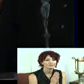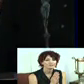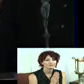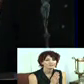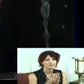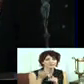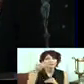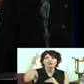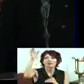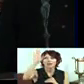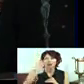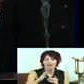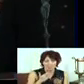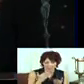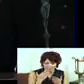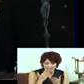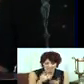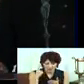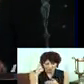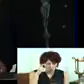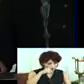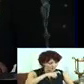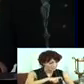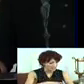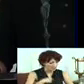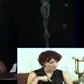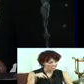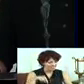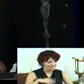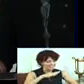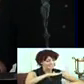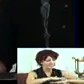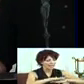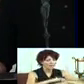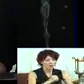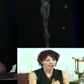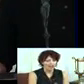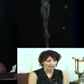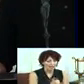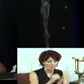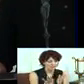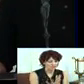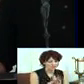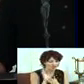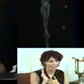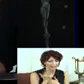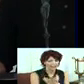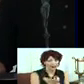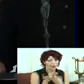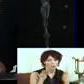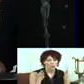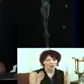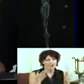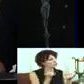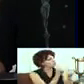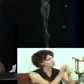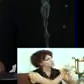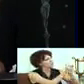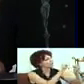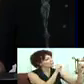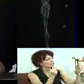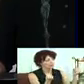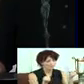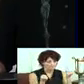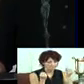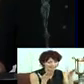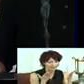God, we thank you for this time at this table. Help us to find our way, your way of salvation, and all the many ways that we interpret that to